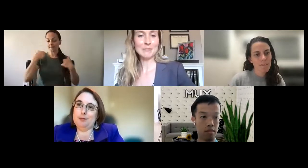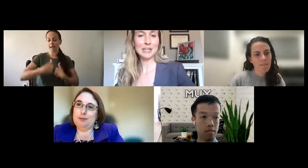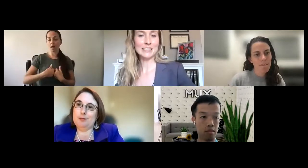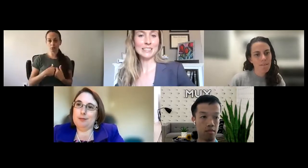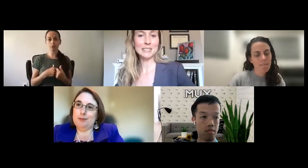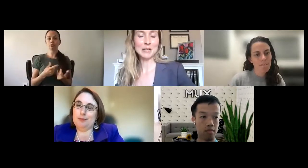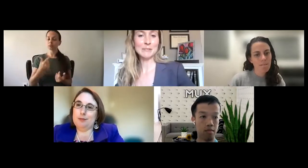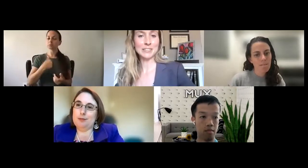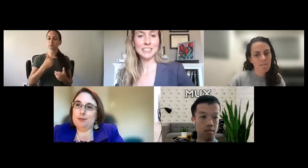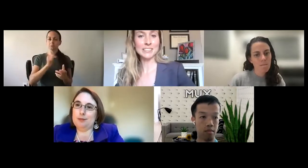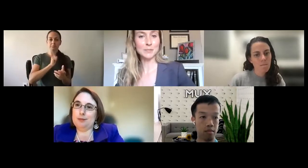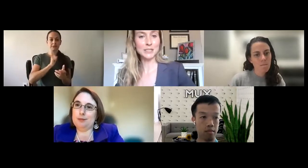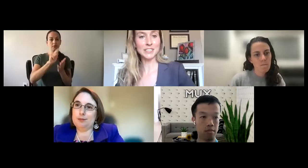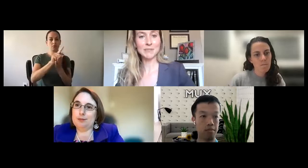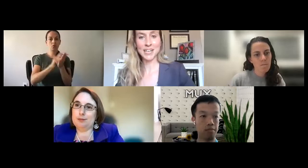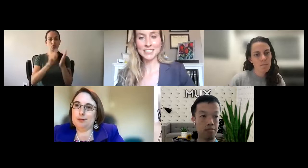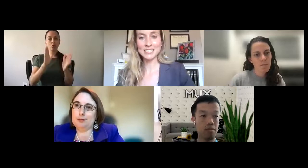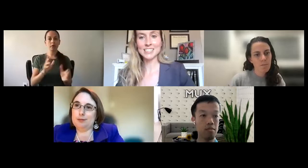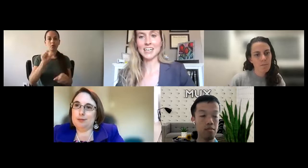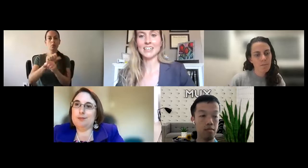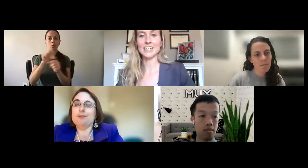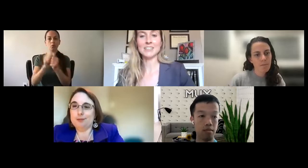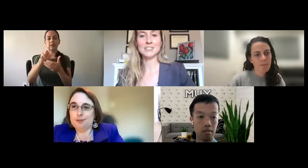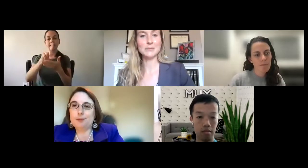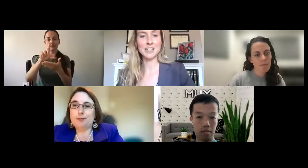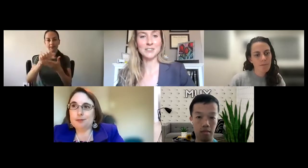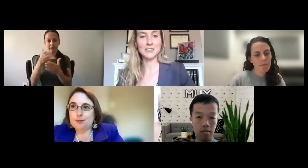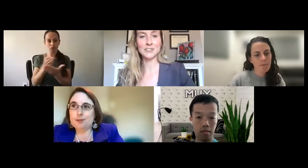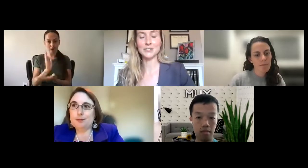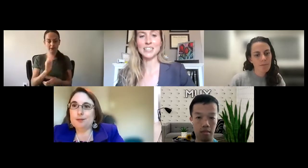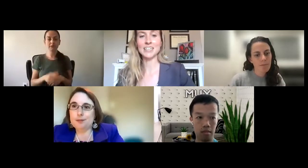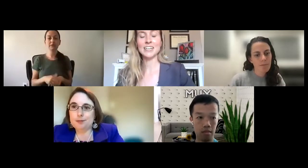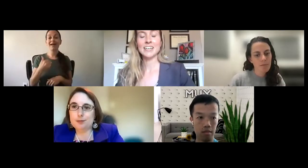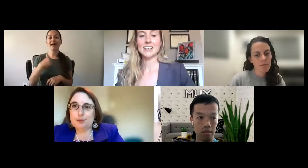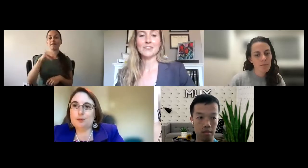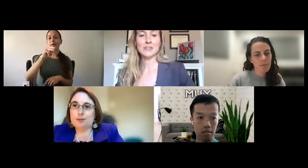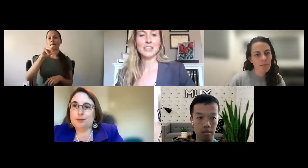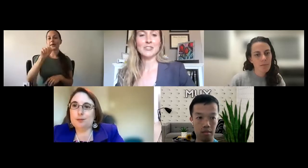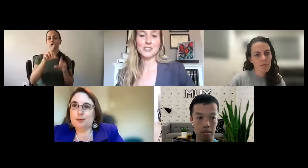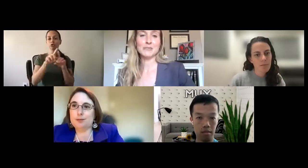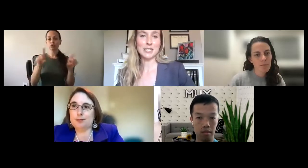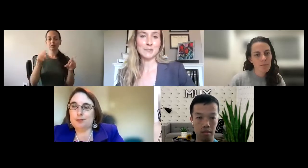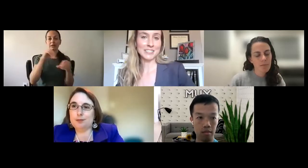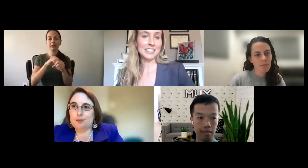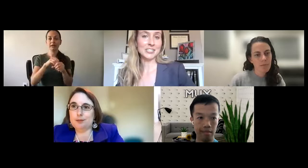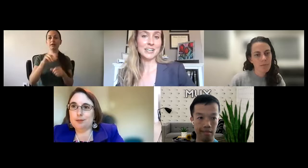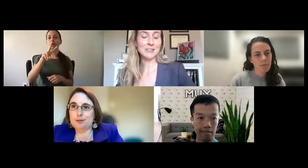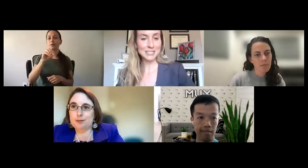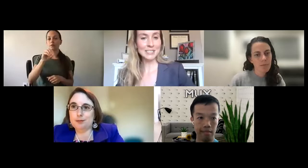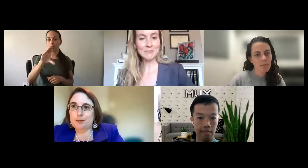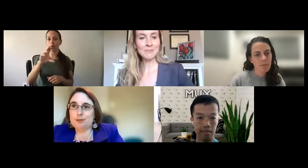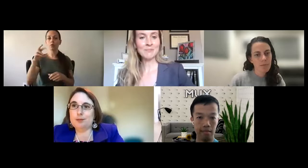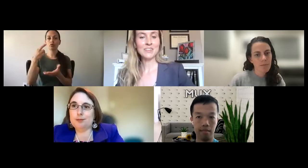lawyer. I practice primarily disability rights, and I also have a master's degree in vocational